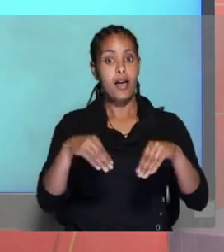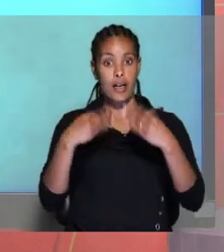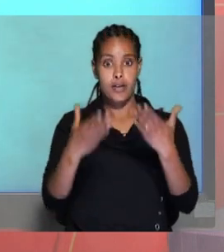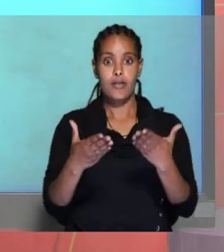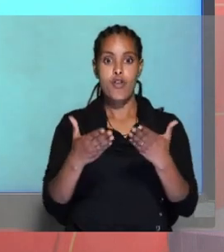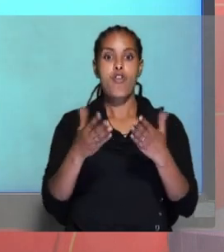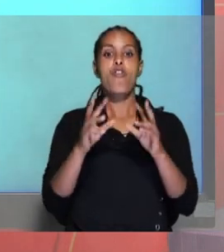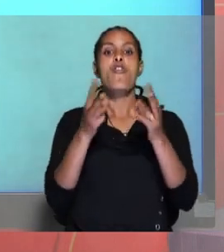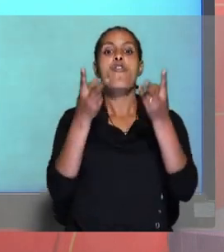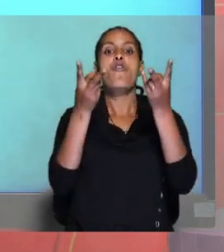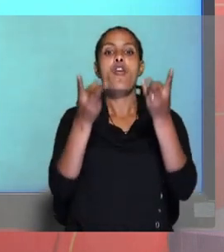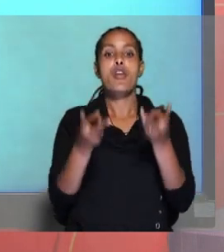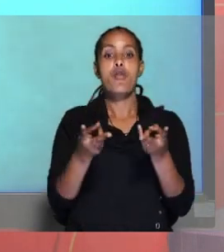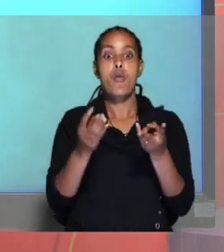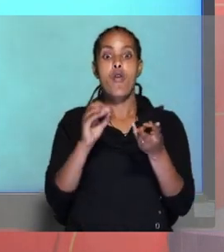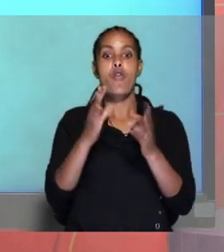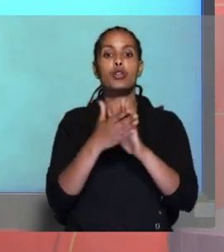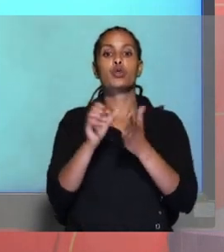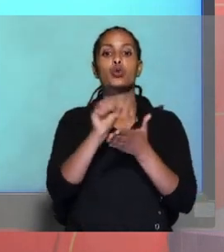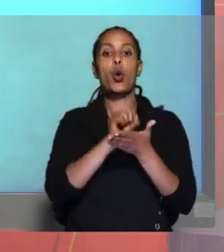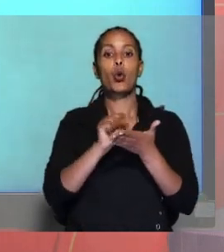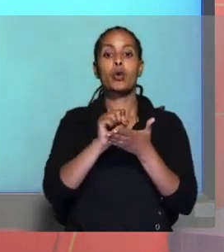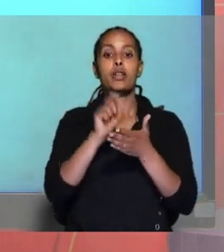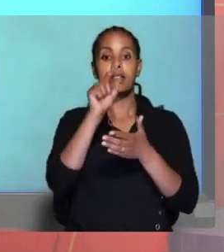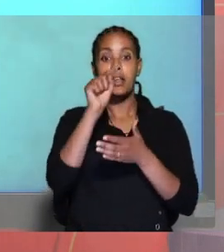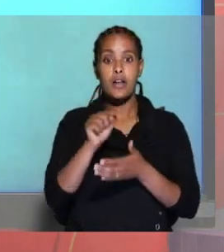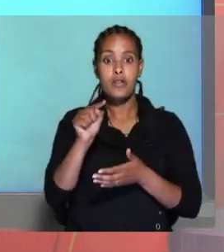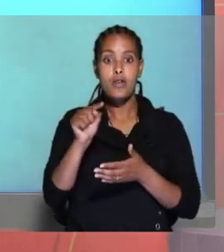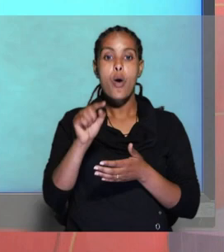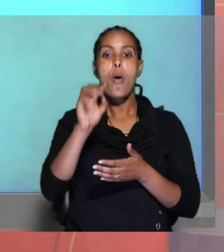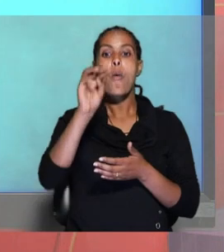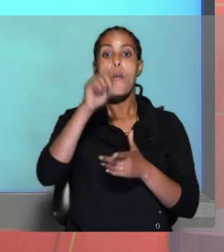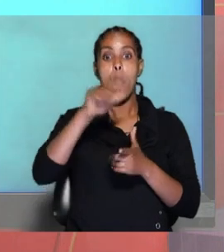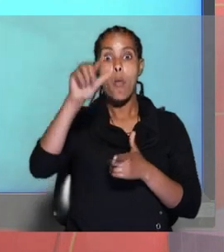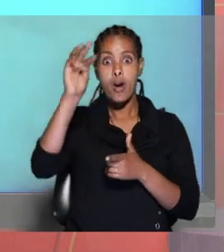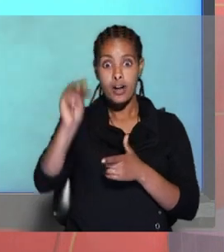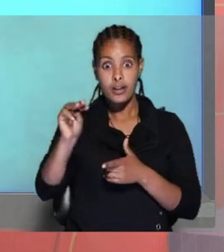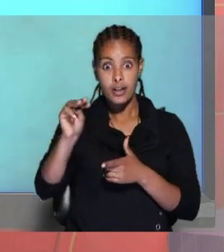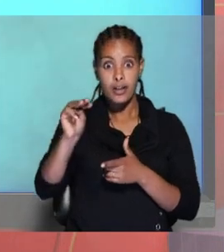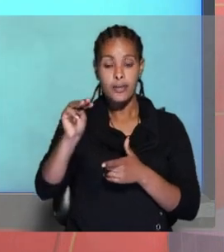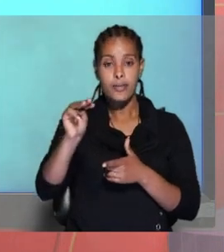given volume of solution. Therefore, molarity